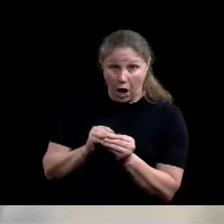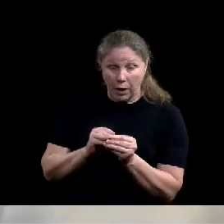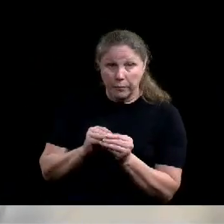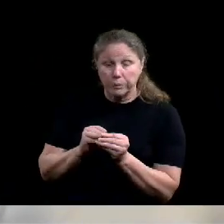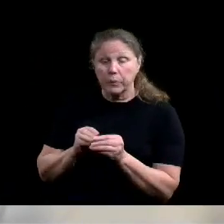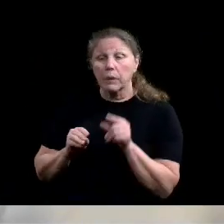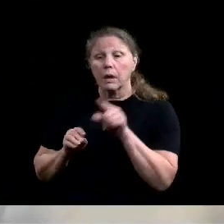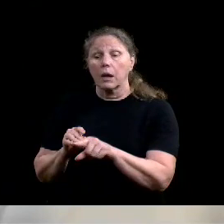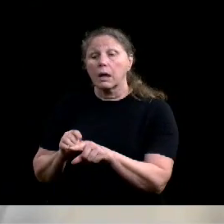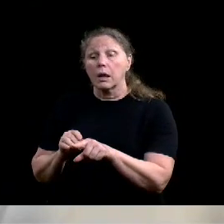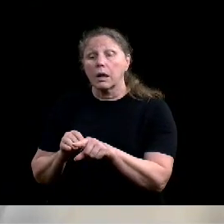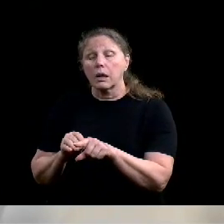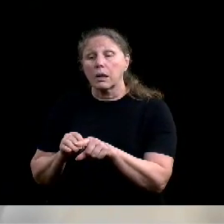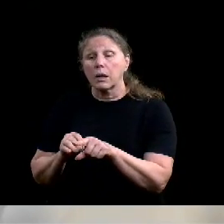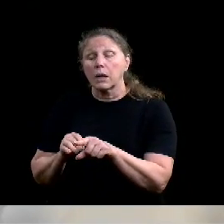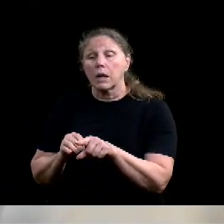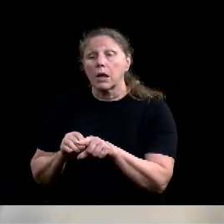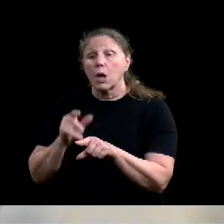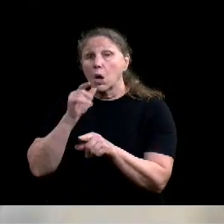than or equal to 65.